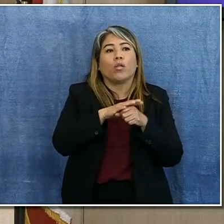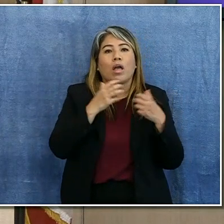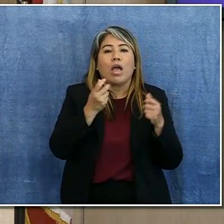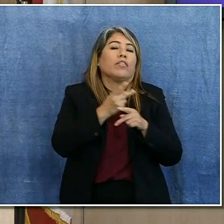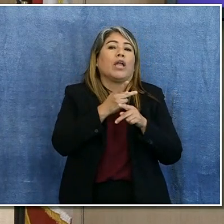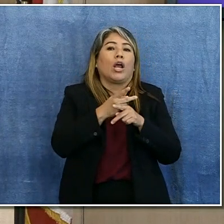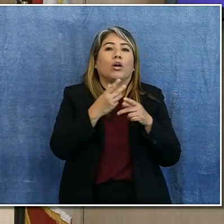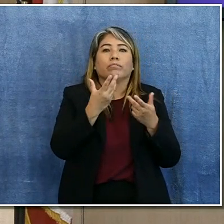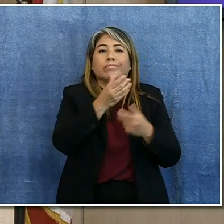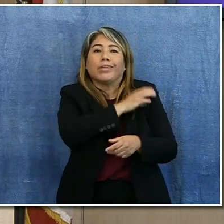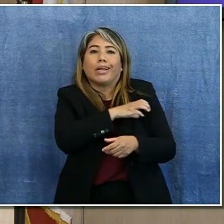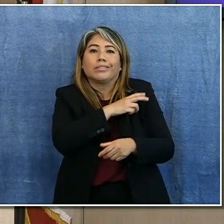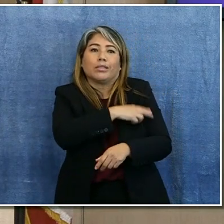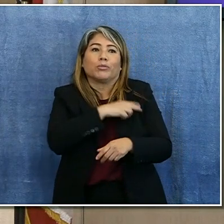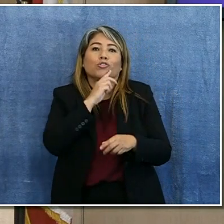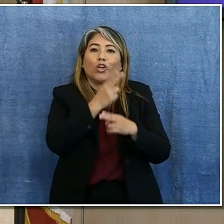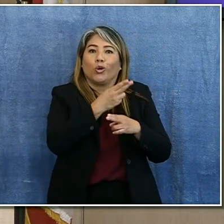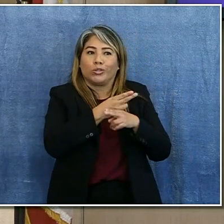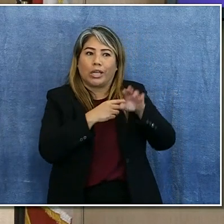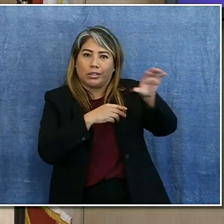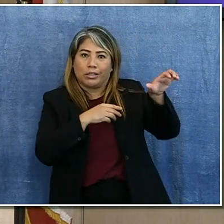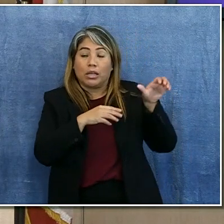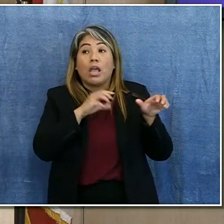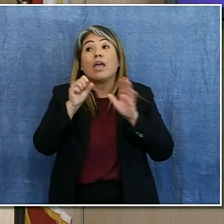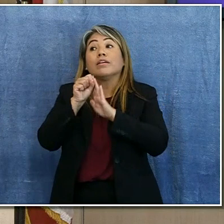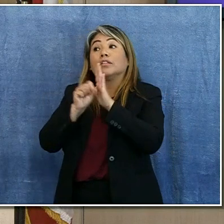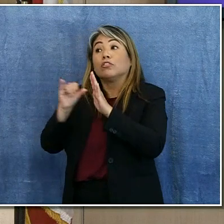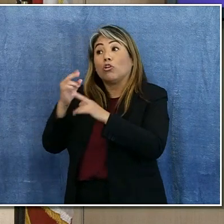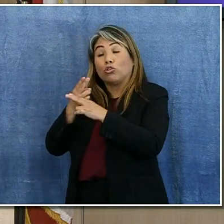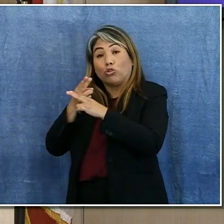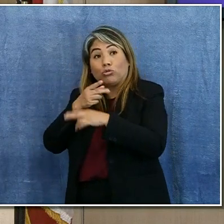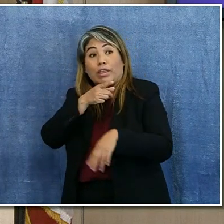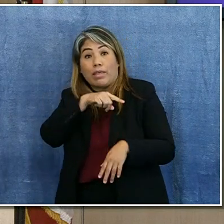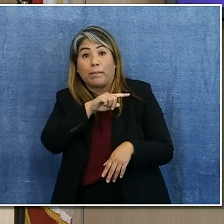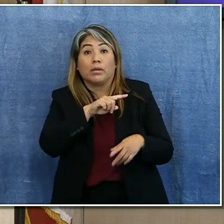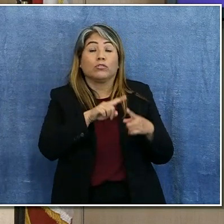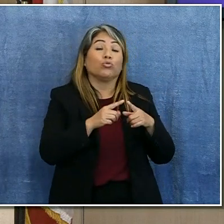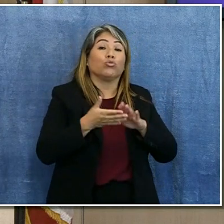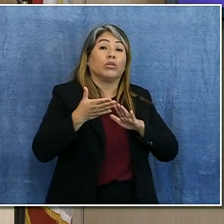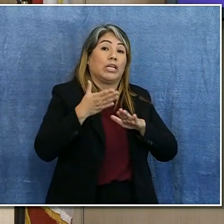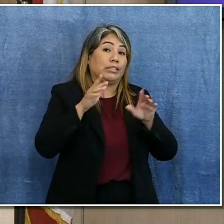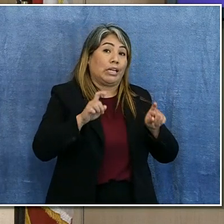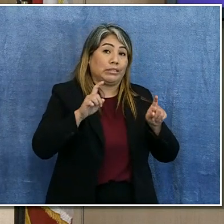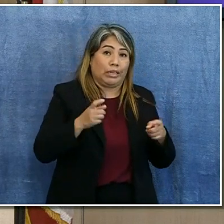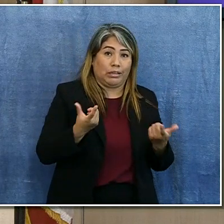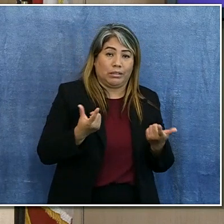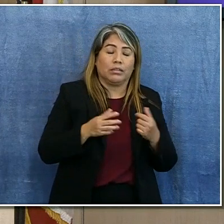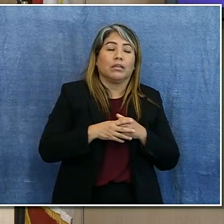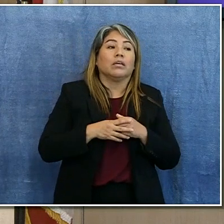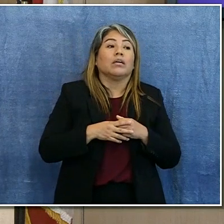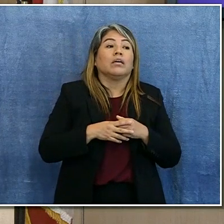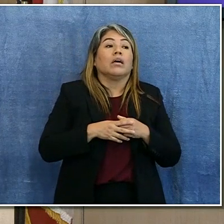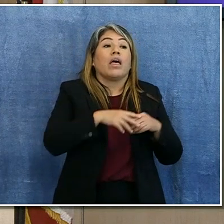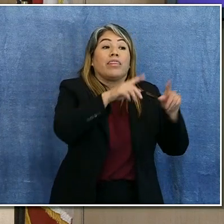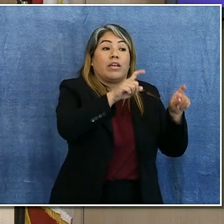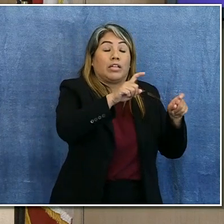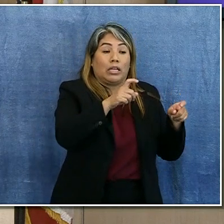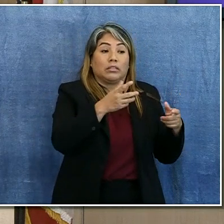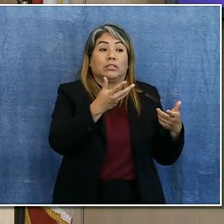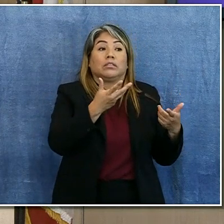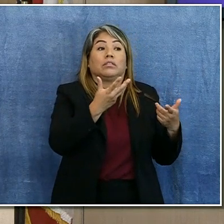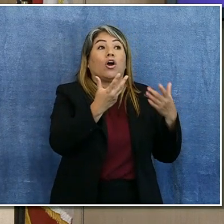healthcare providers are using, actually, and the state is also using to conduct testing. Those tests are actually